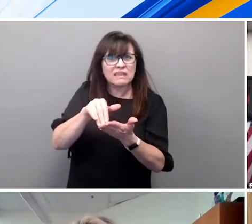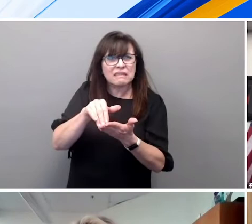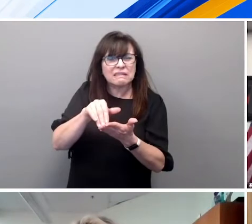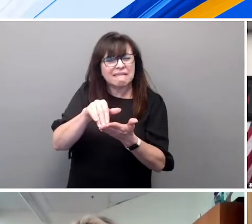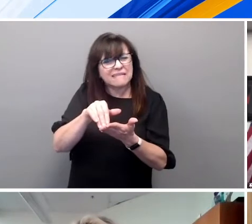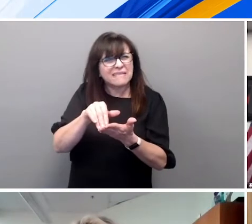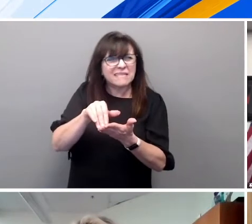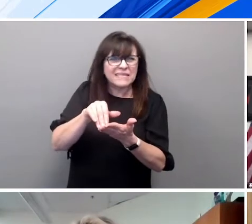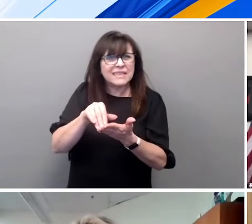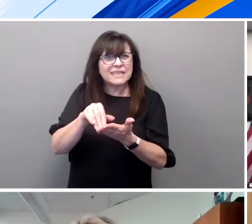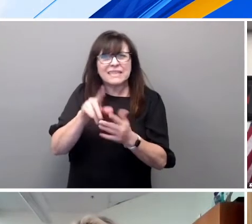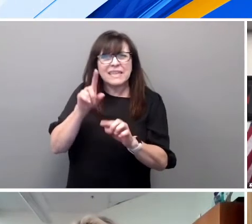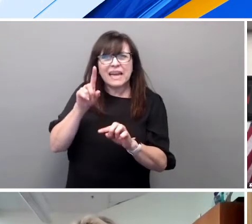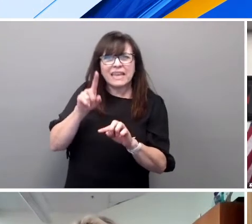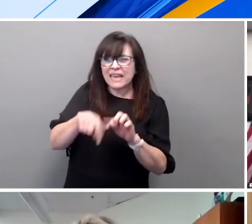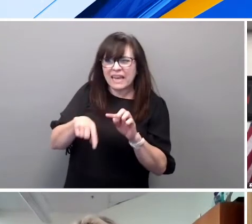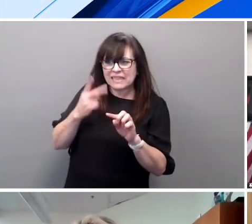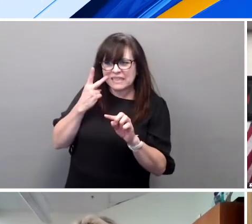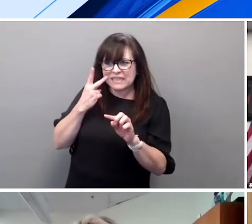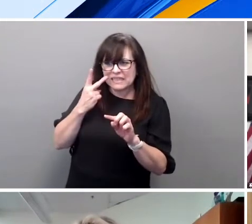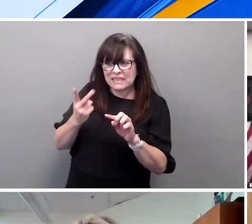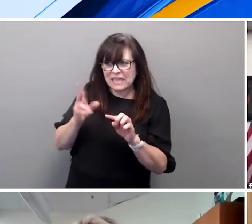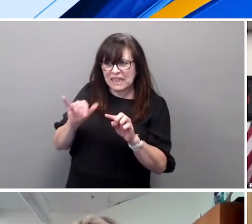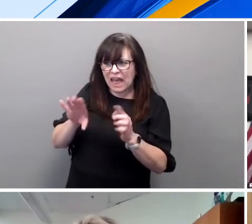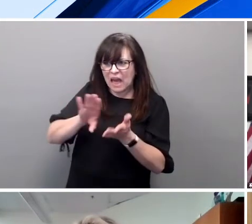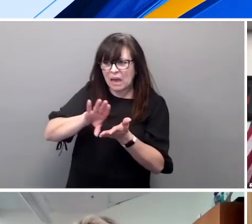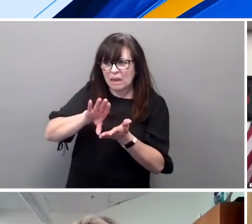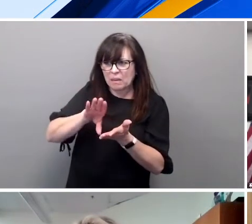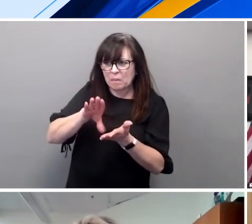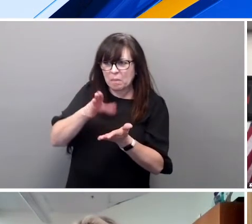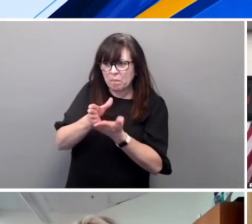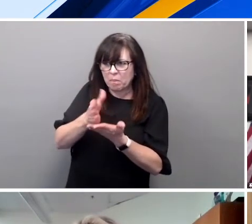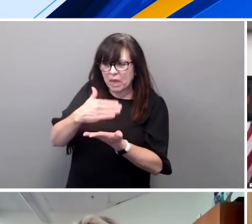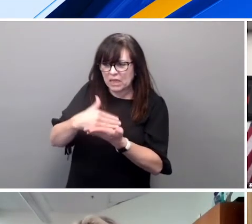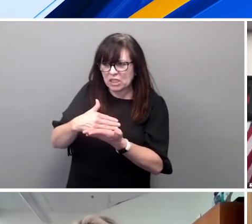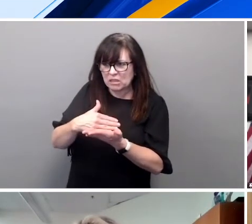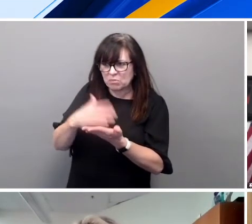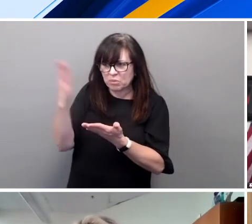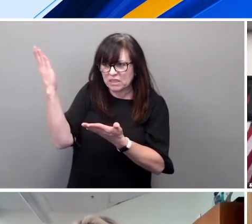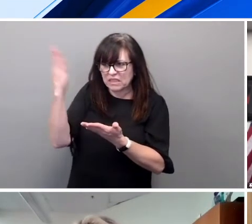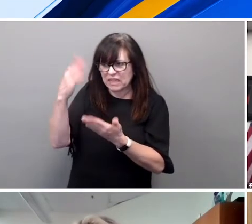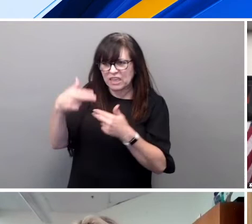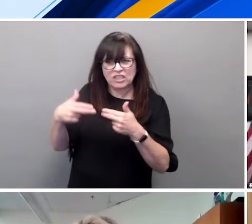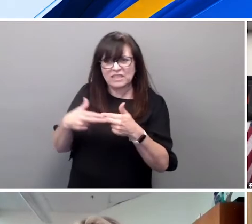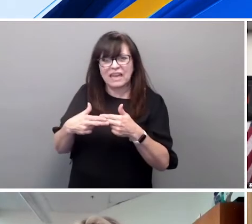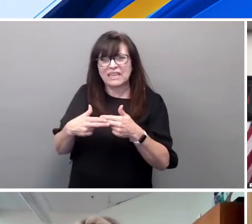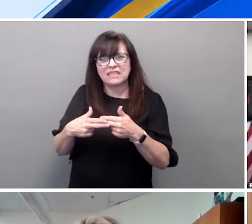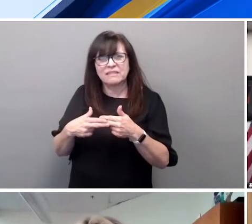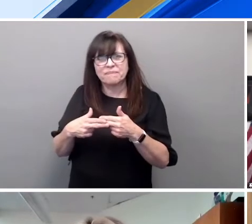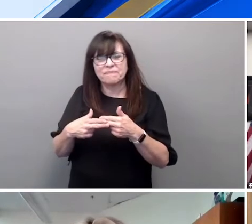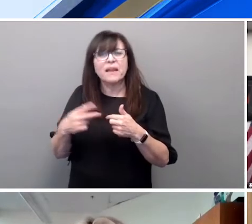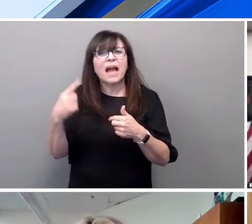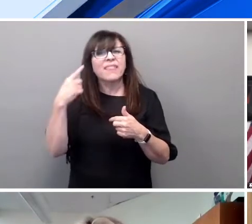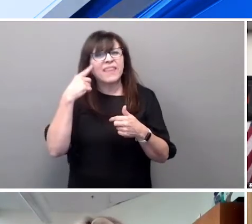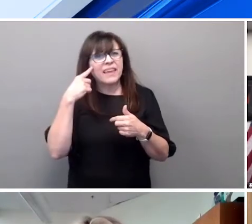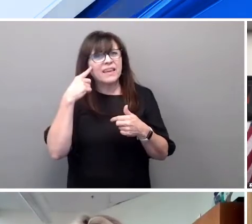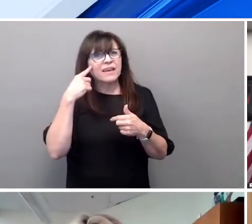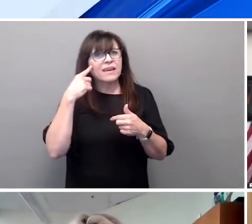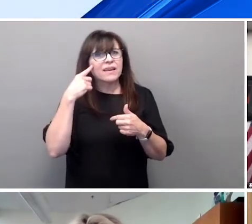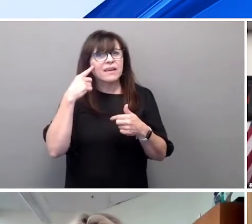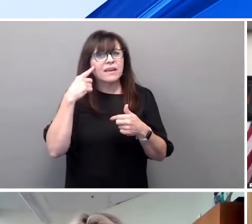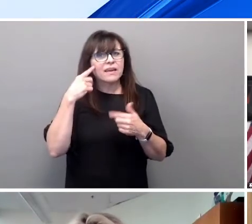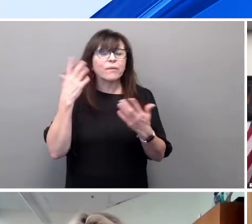why, but I'm not seeing this budget presentation slides here. I think, and so